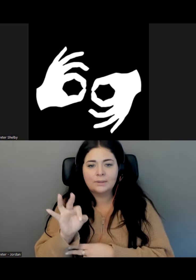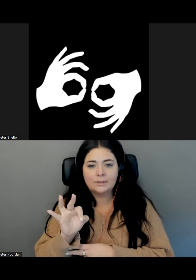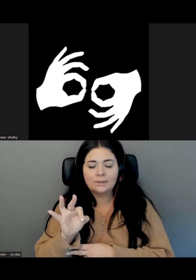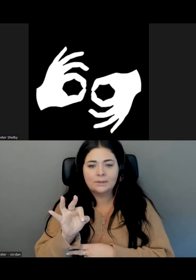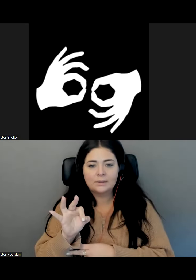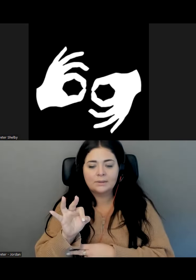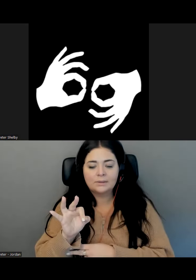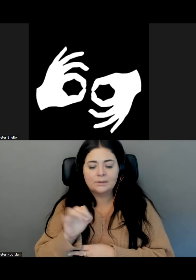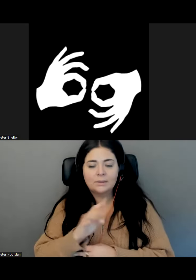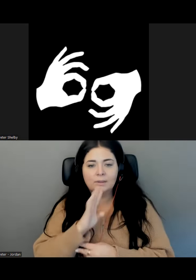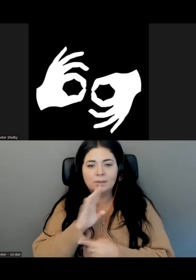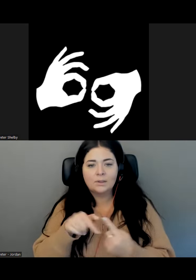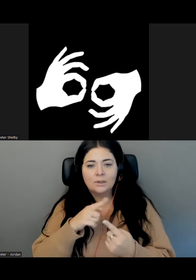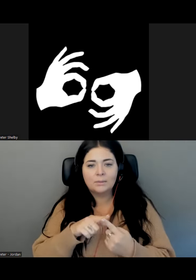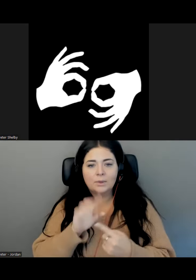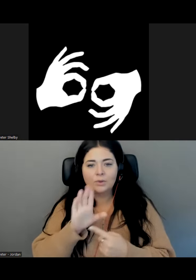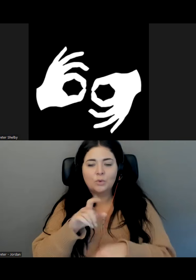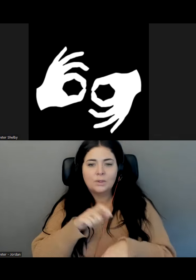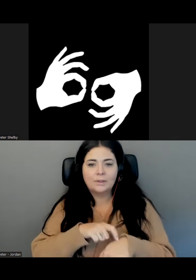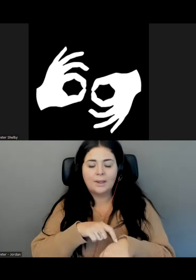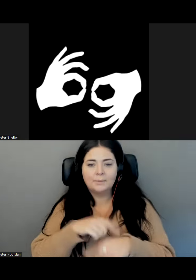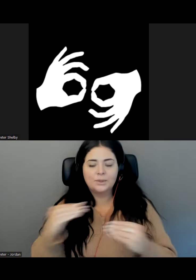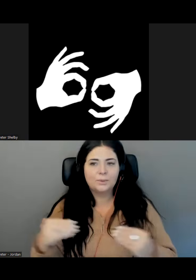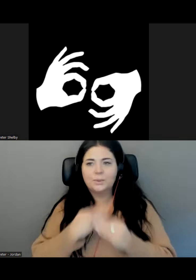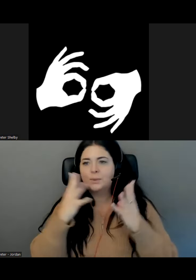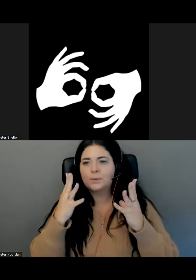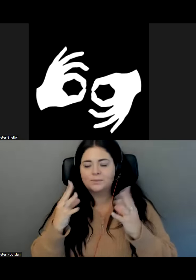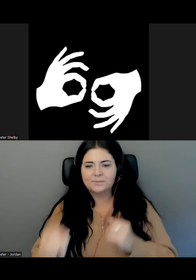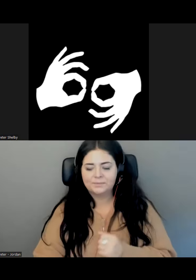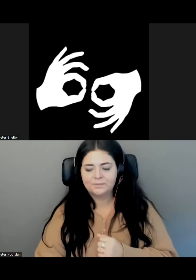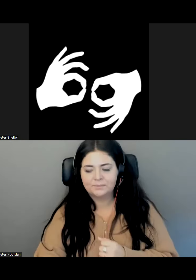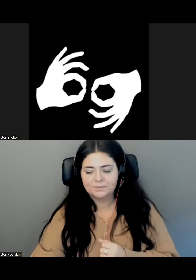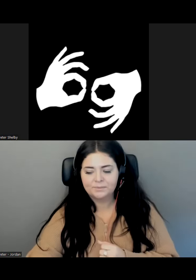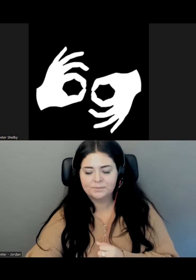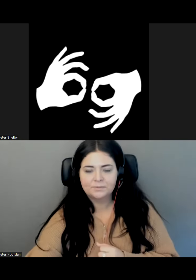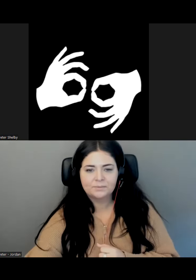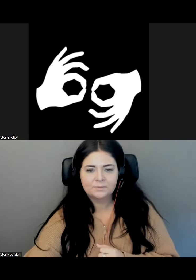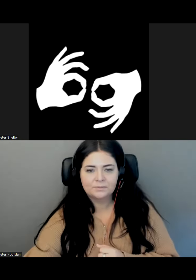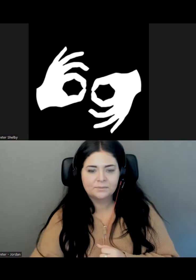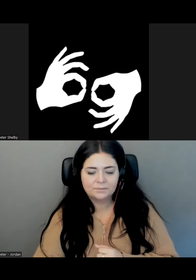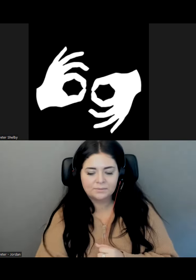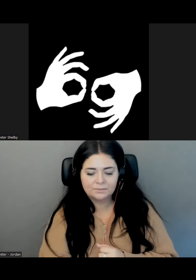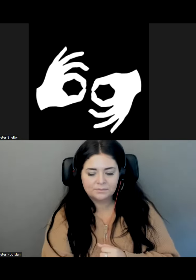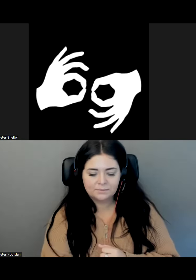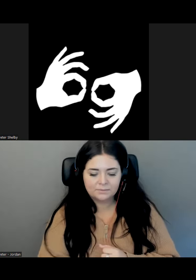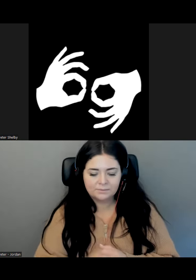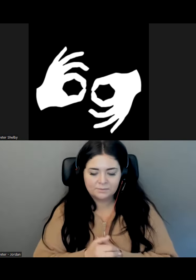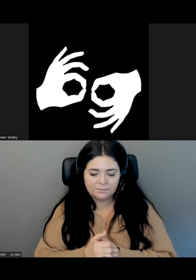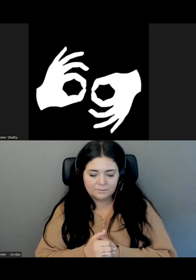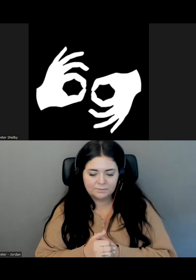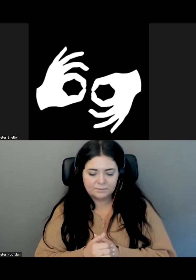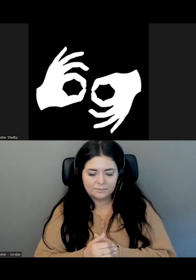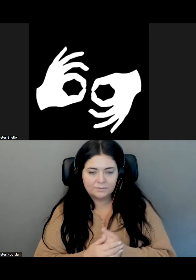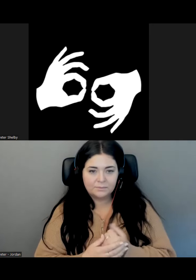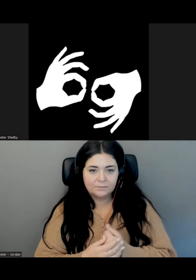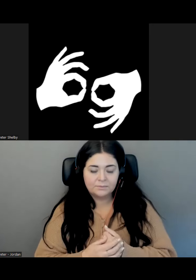going to be Let's Talk About Your Time to Shine. If you have, before we go ahead and clue up the call, anybody